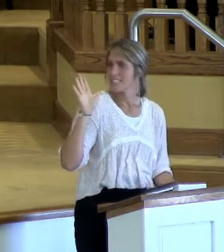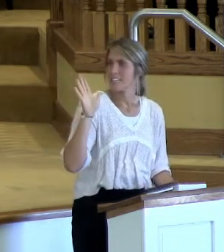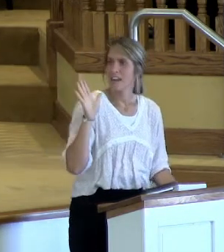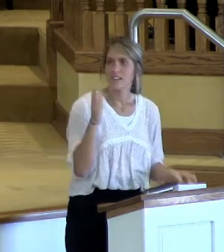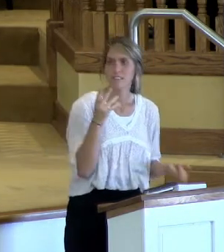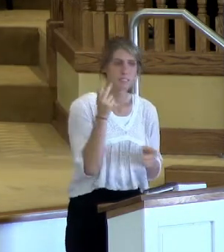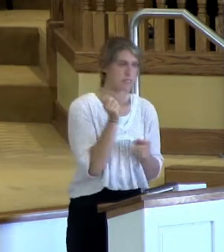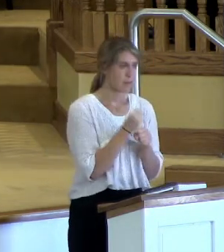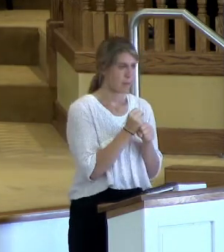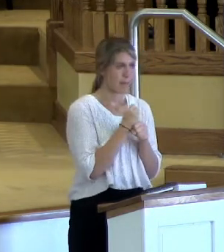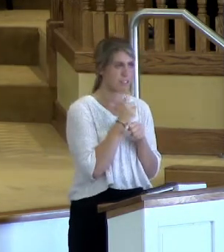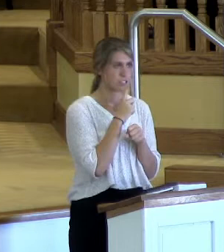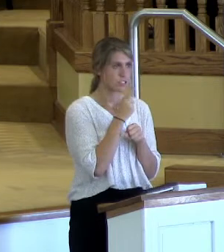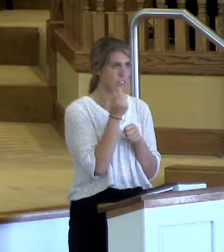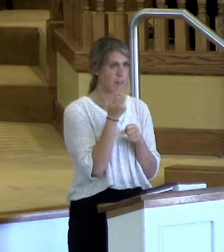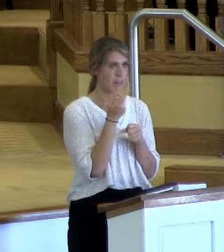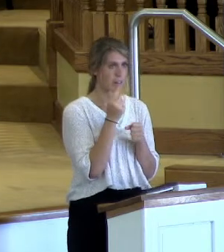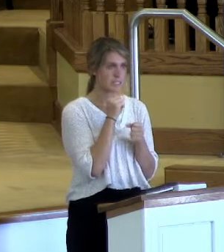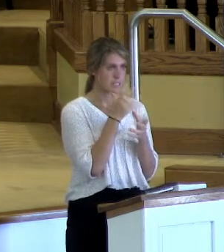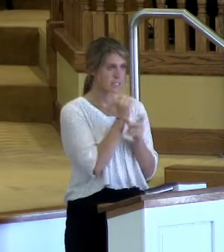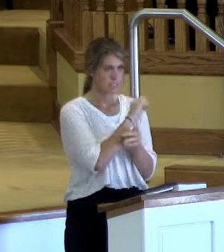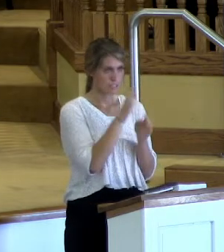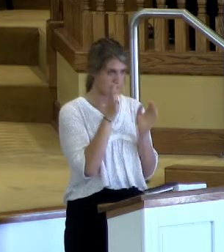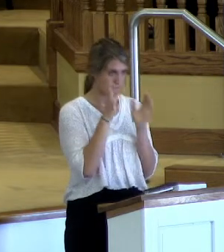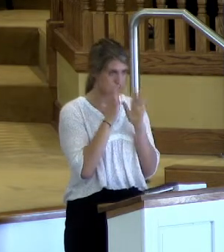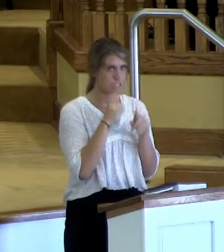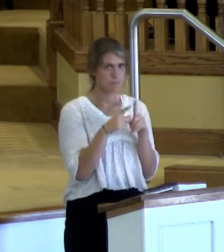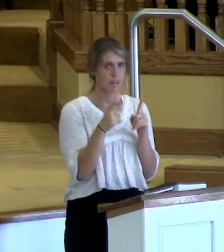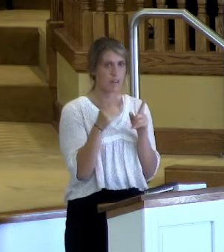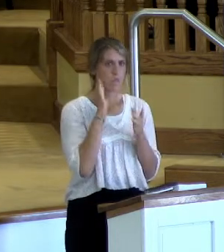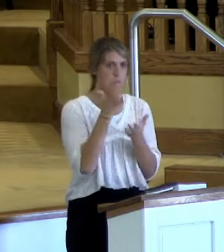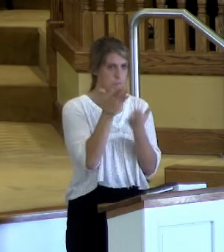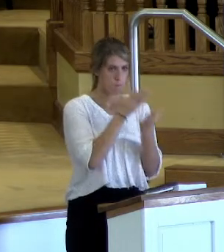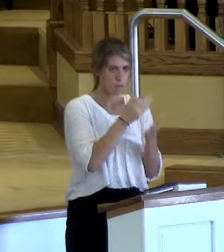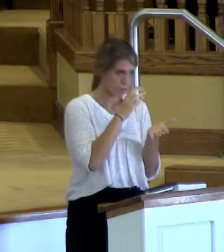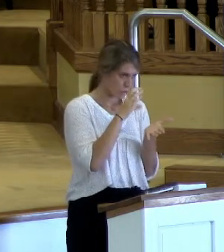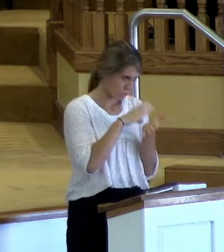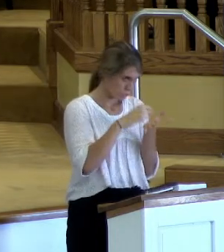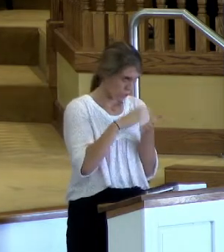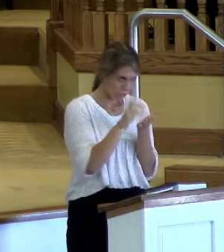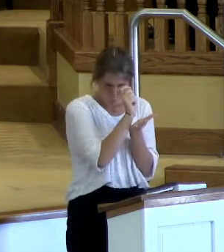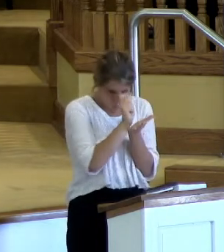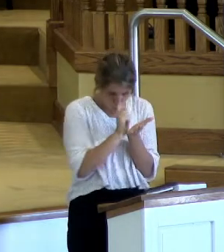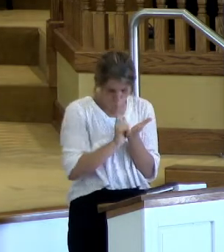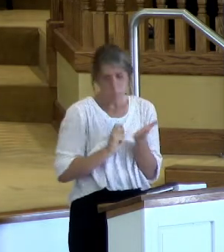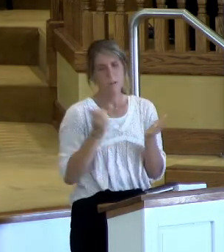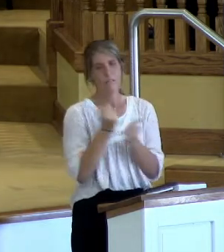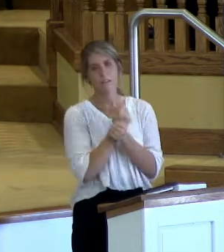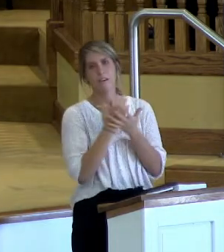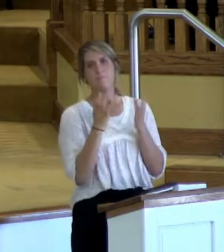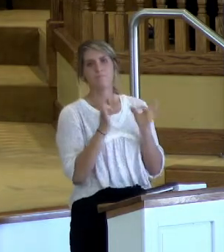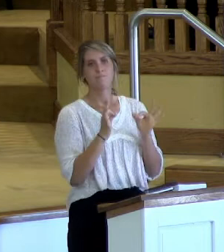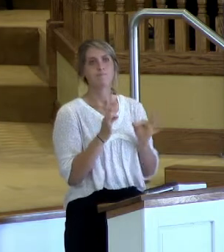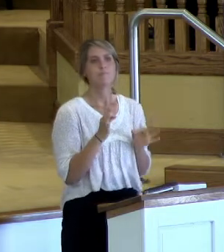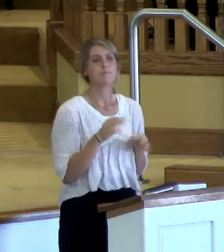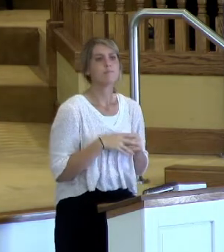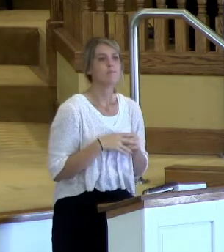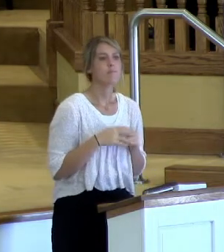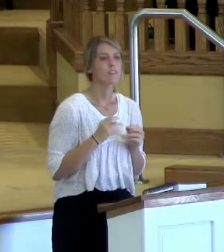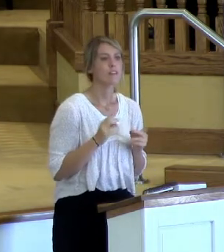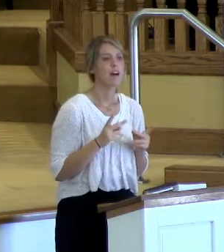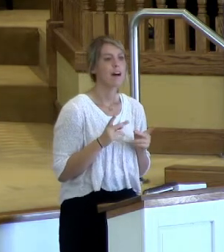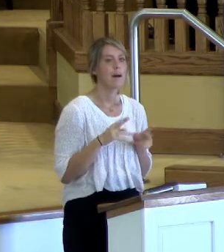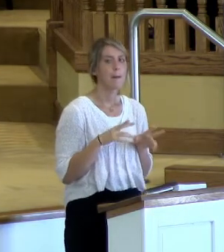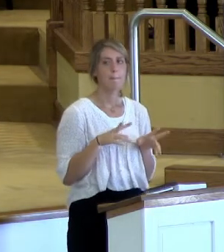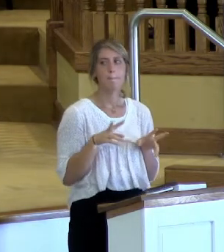hand so we can just grab our attention. We'll not embarrass you, but one of our ushers will come right to you, give you a visitor card this afternoon. Anybody